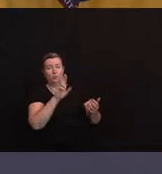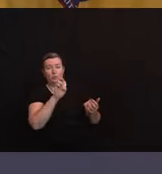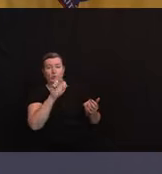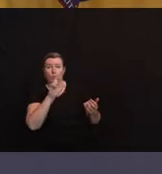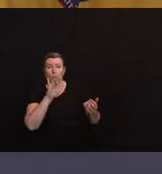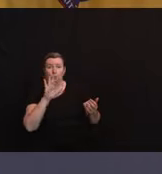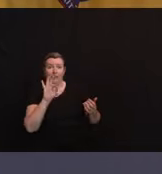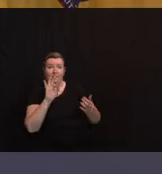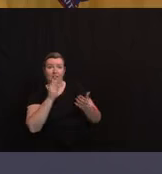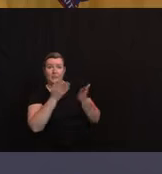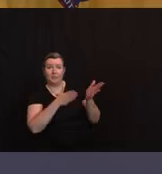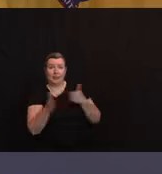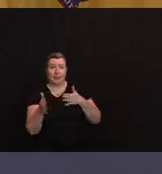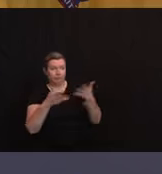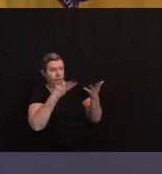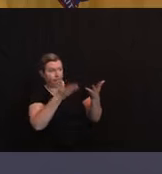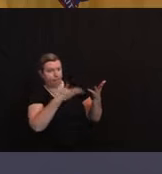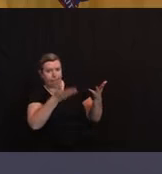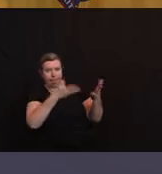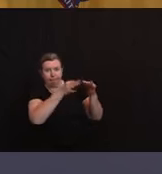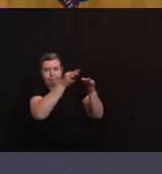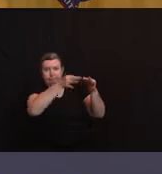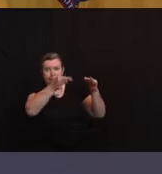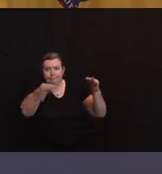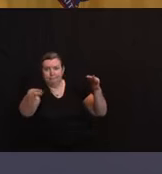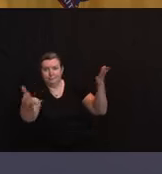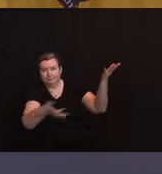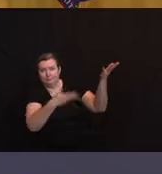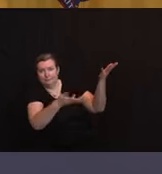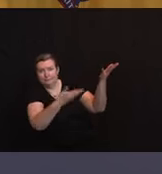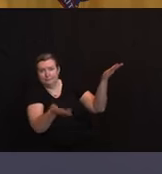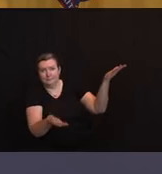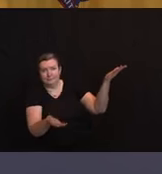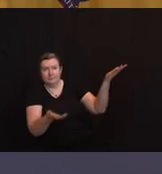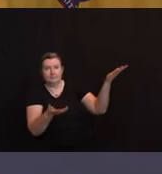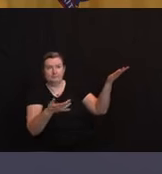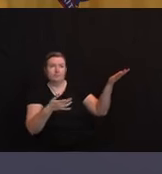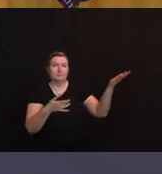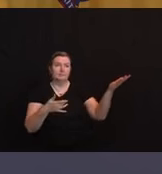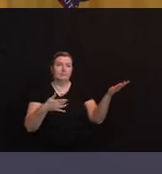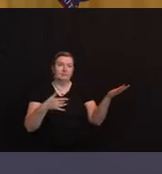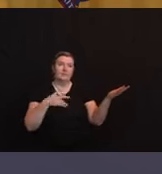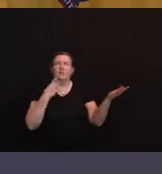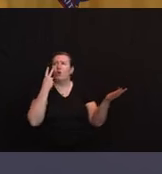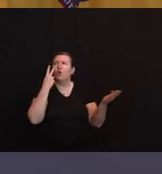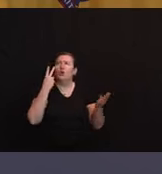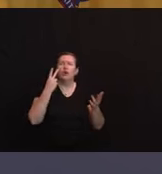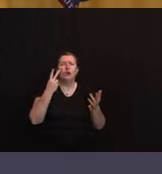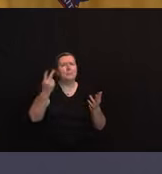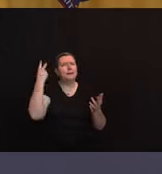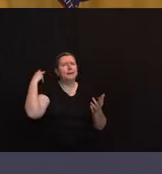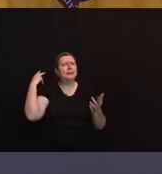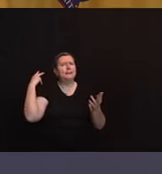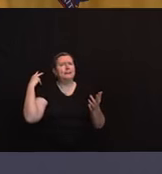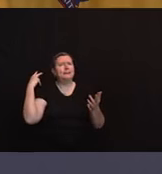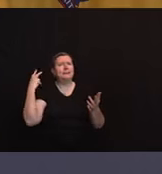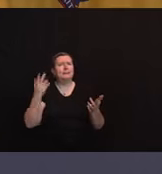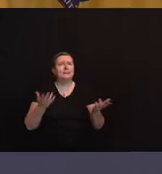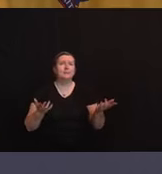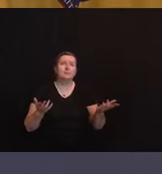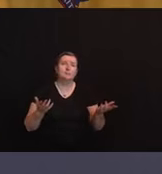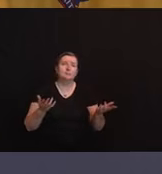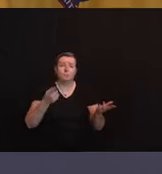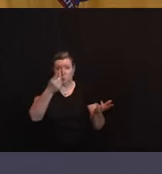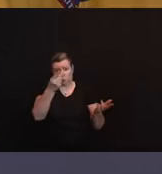it. So can you connect the dots and going back and just, because obviously nobody knows. You've been telling us that you